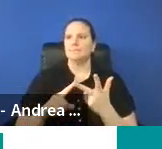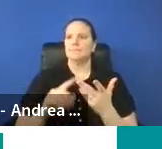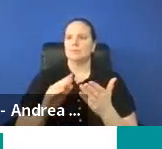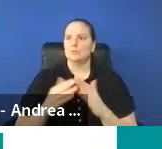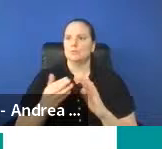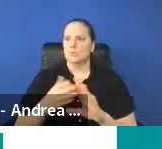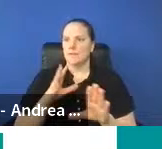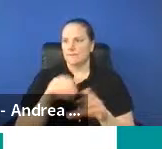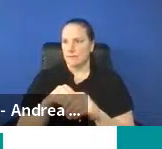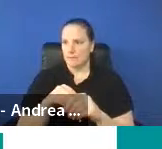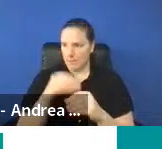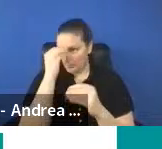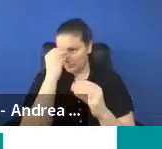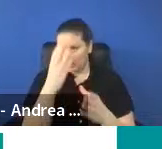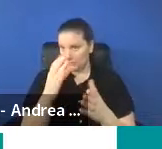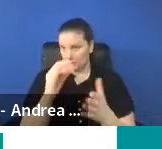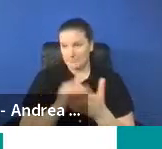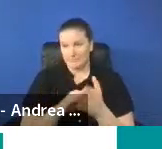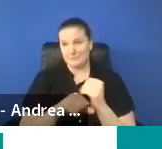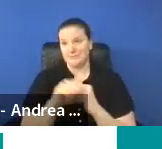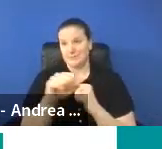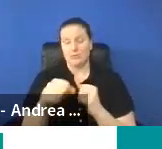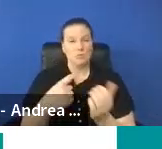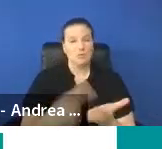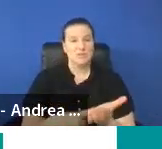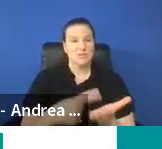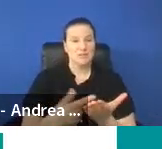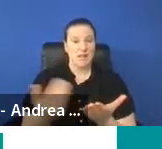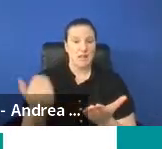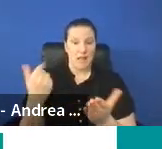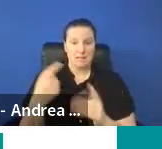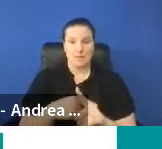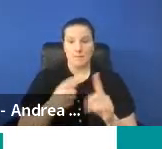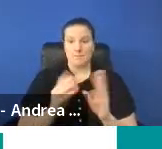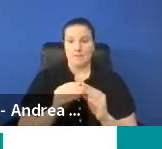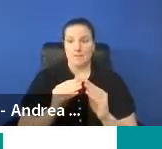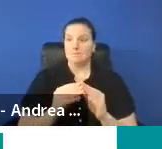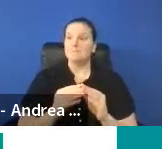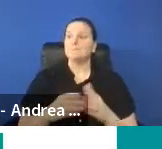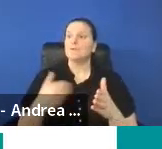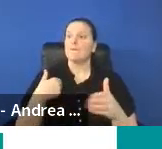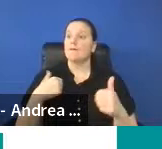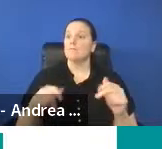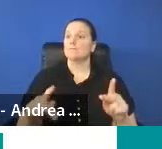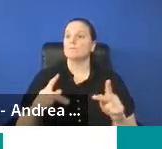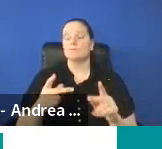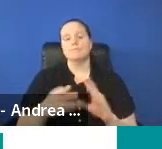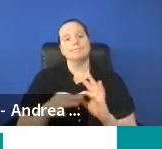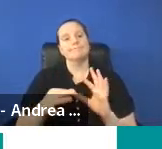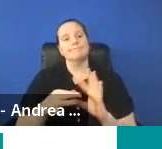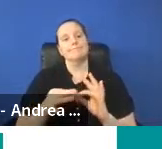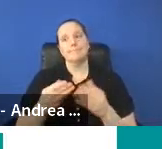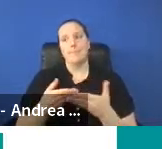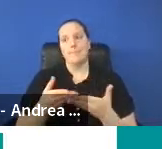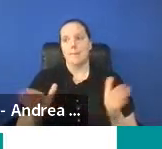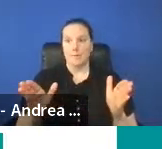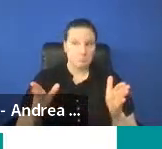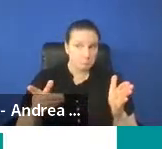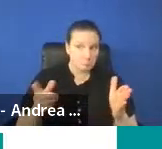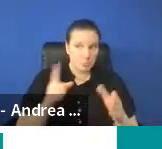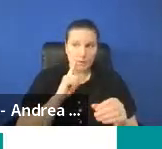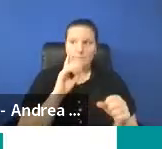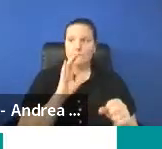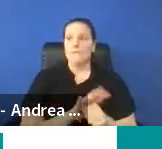community engagement update, which is an extension of what we discussed during last month's meeting. Then we'll have the opportunity for public comment, and we'll confirm upcoming